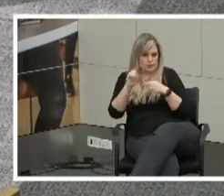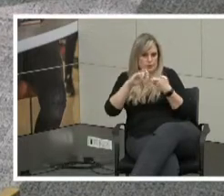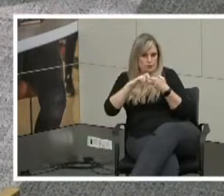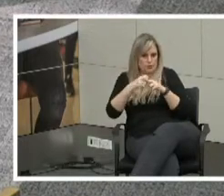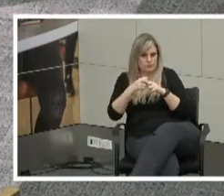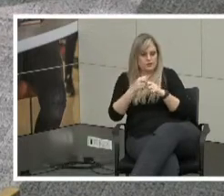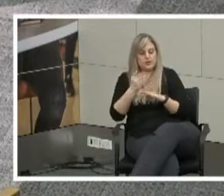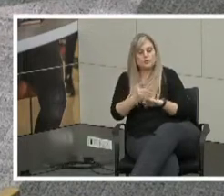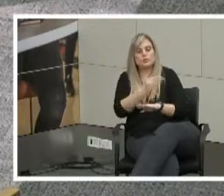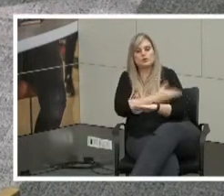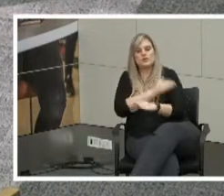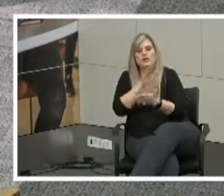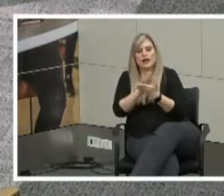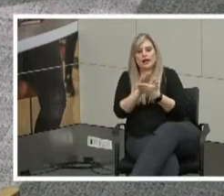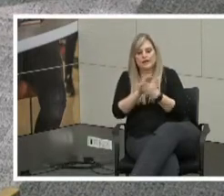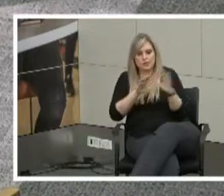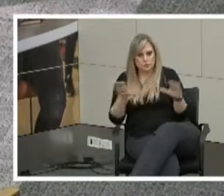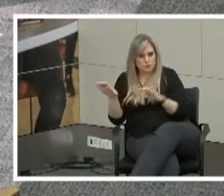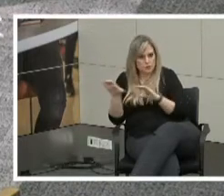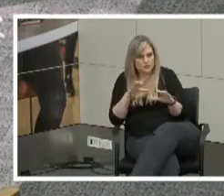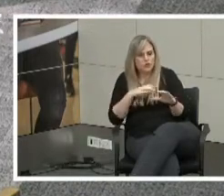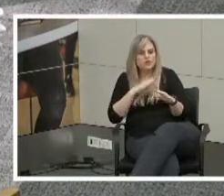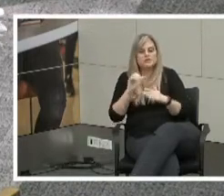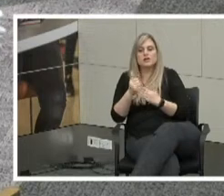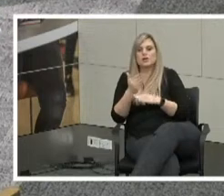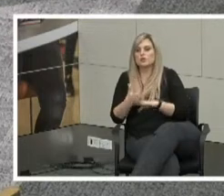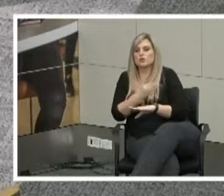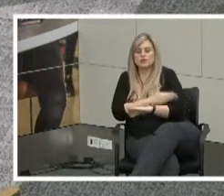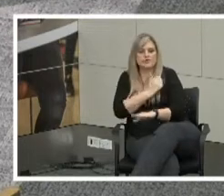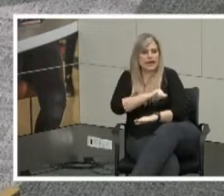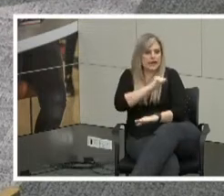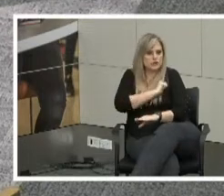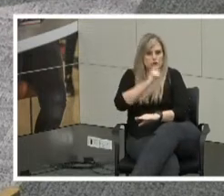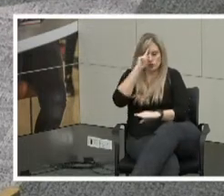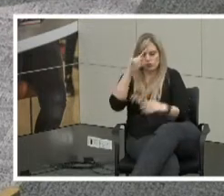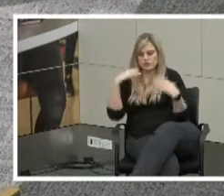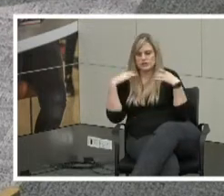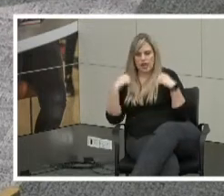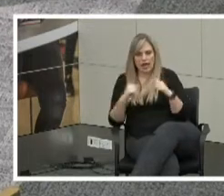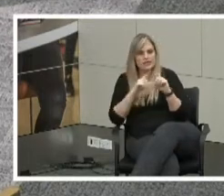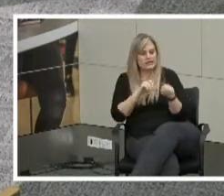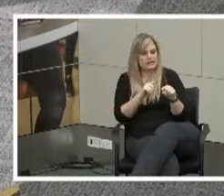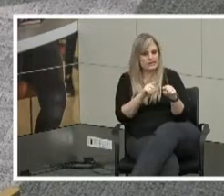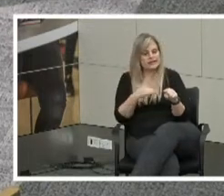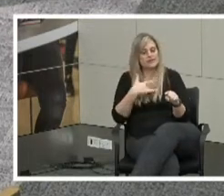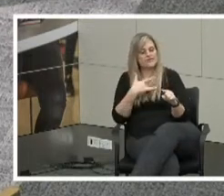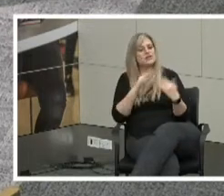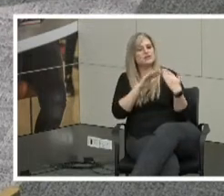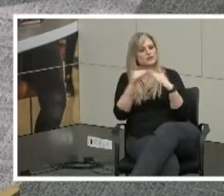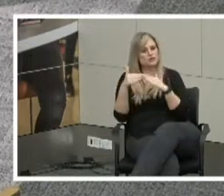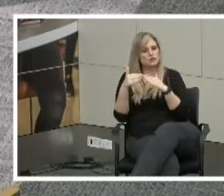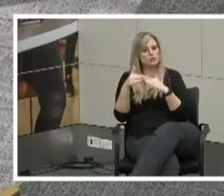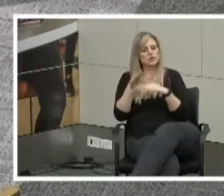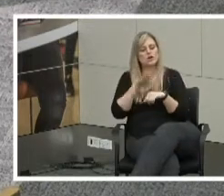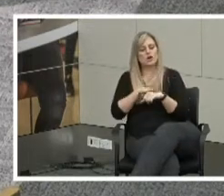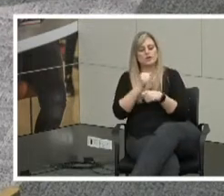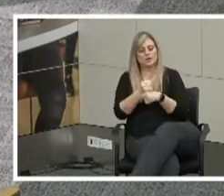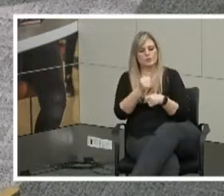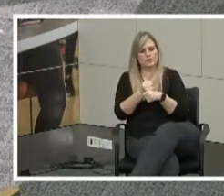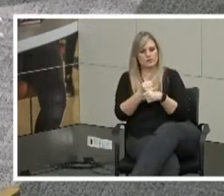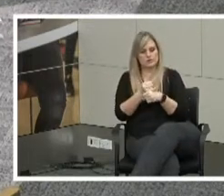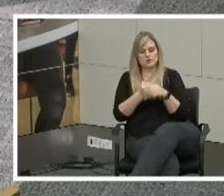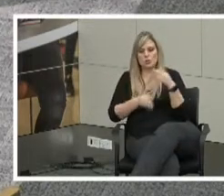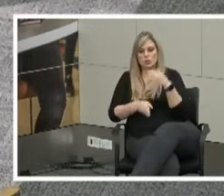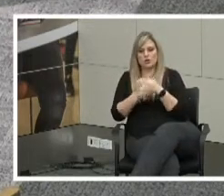academic performance attitude mental health attendance and the sense of community on campus